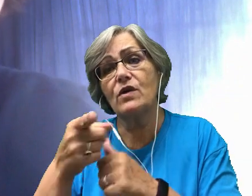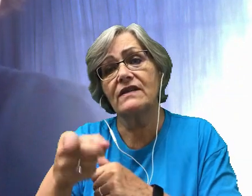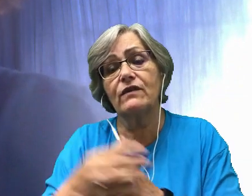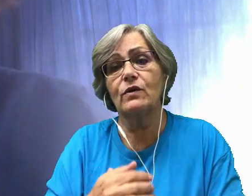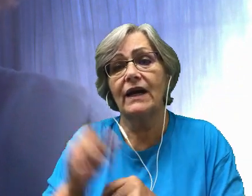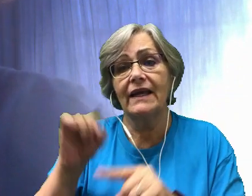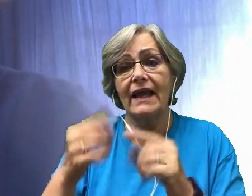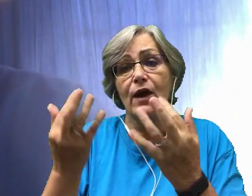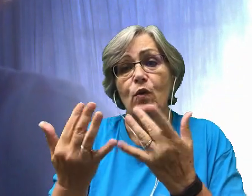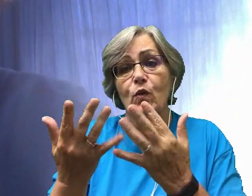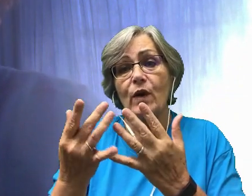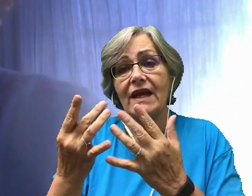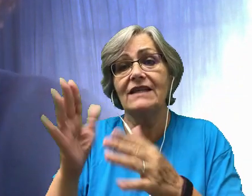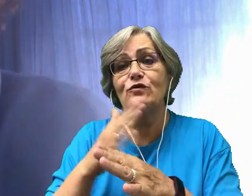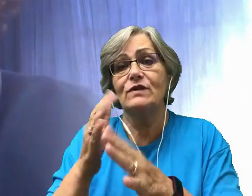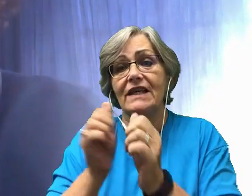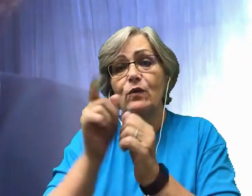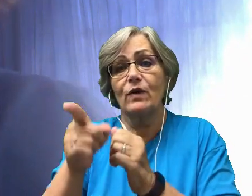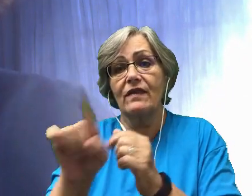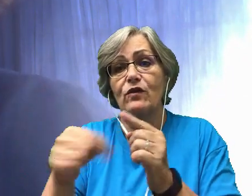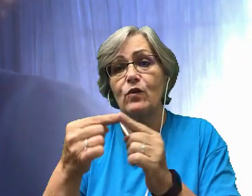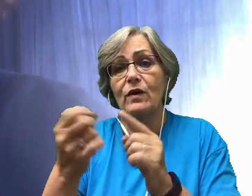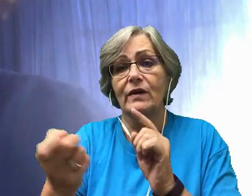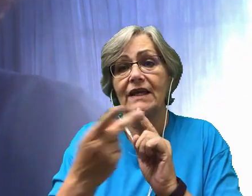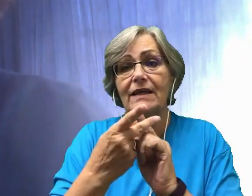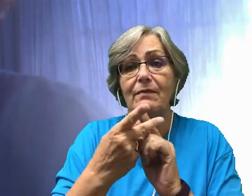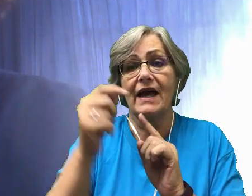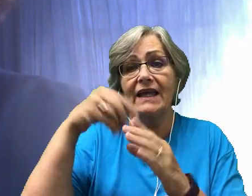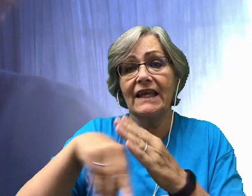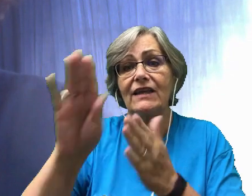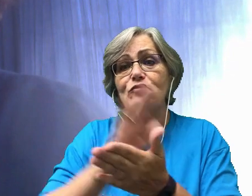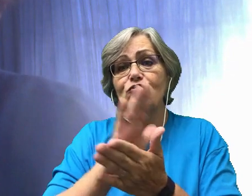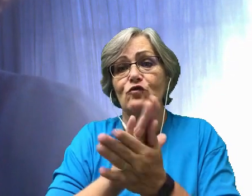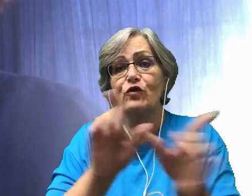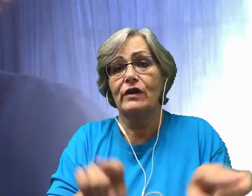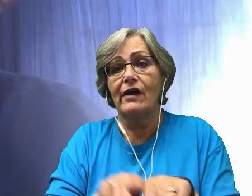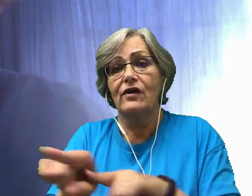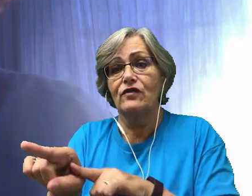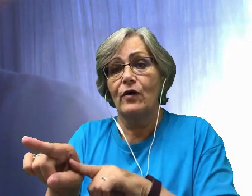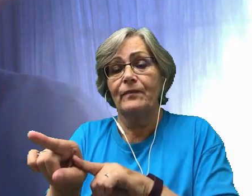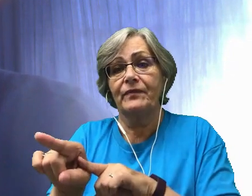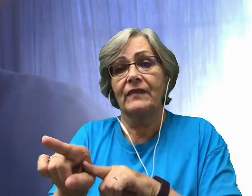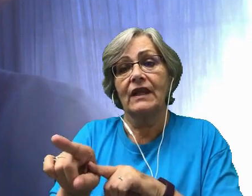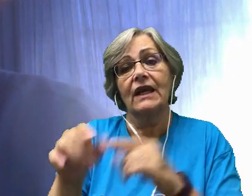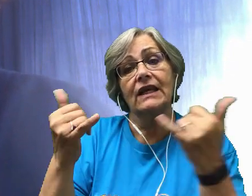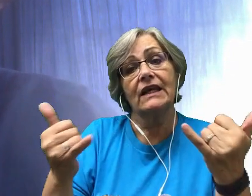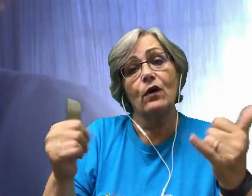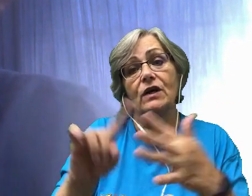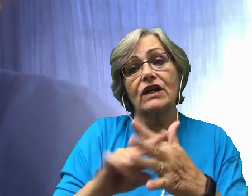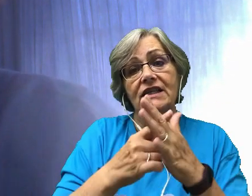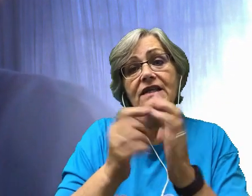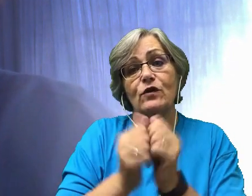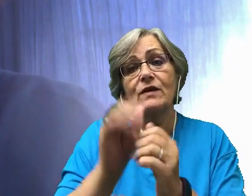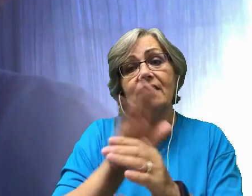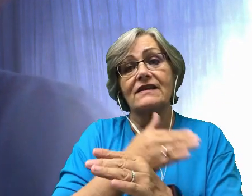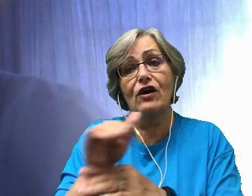much can't wait to sing this song with you when we get back to being in school. So with that being said,